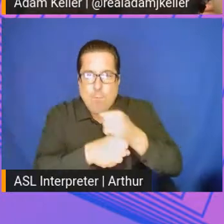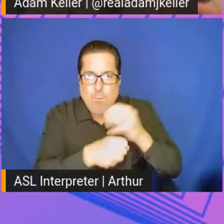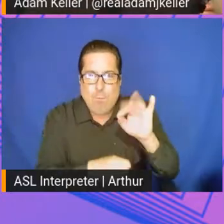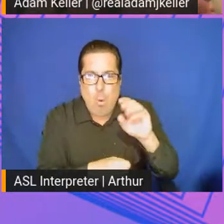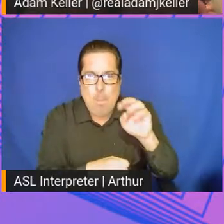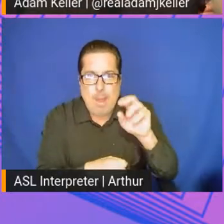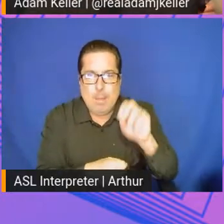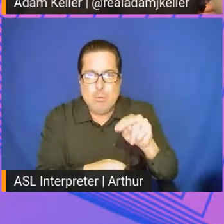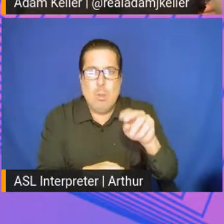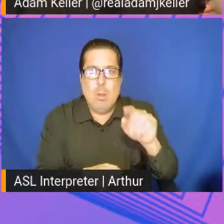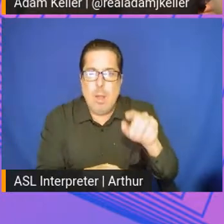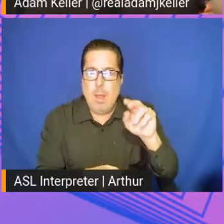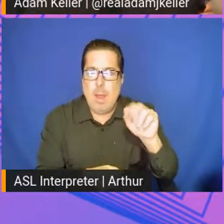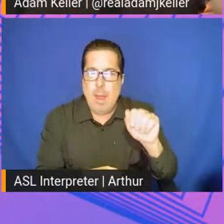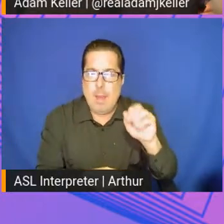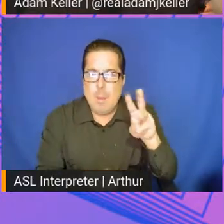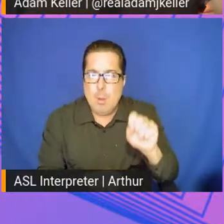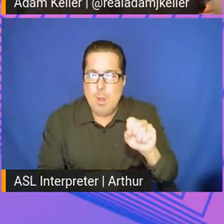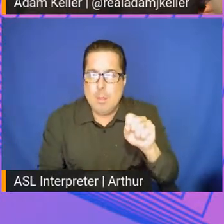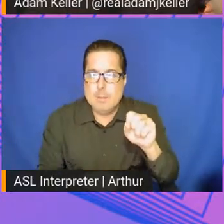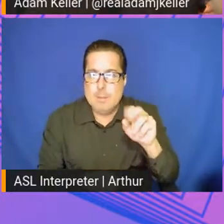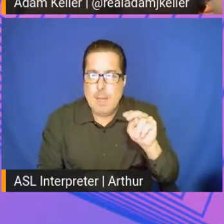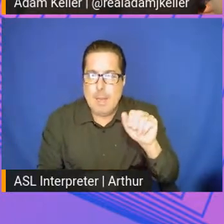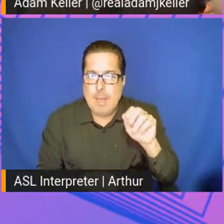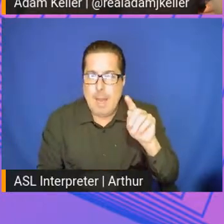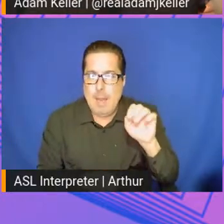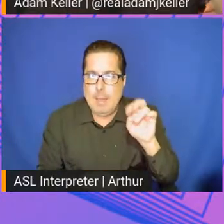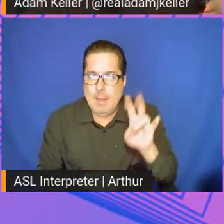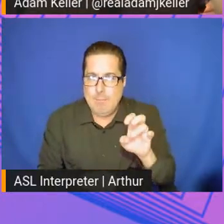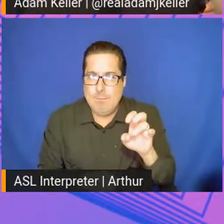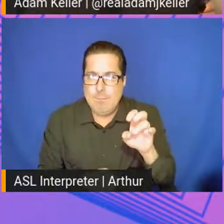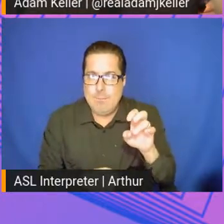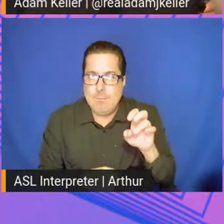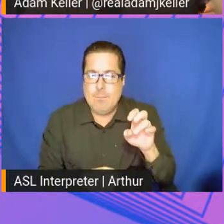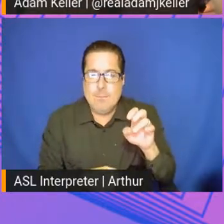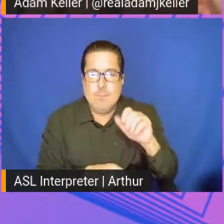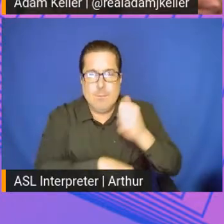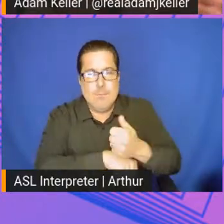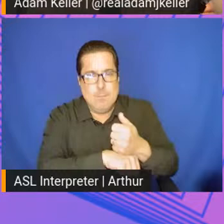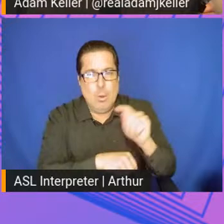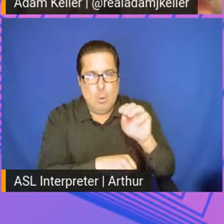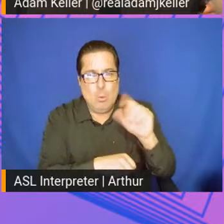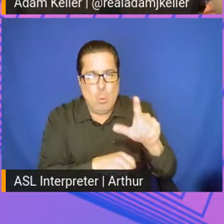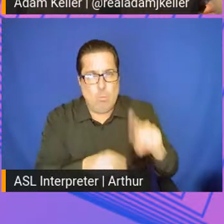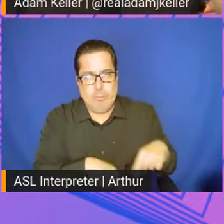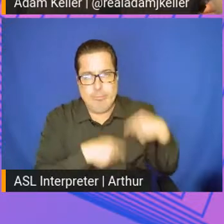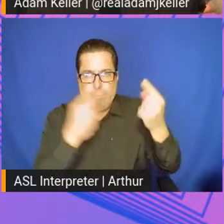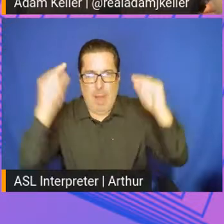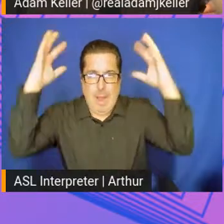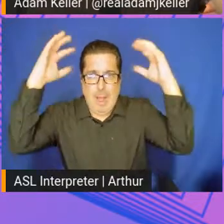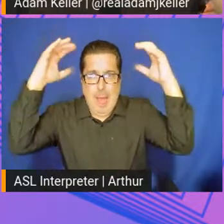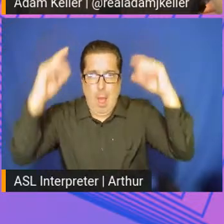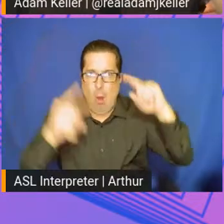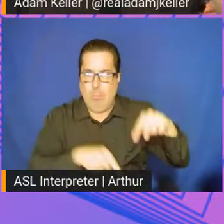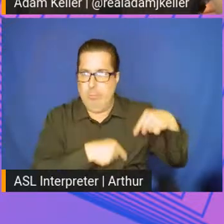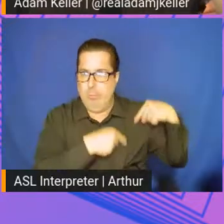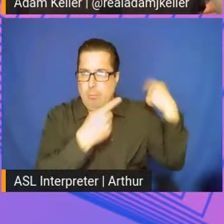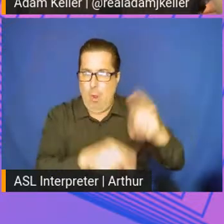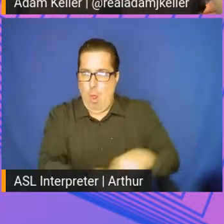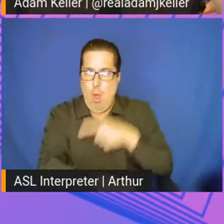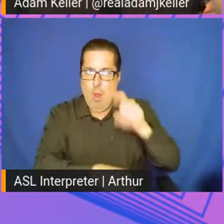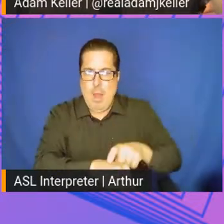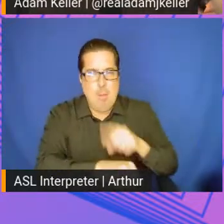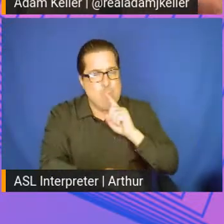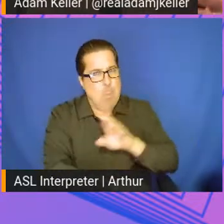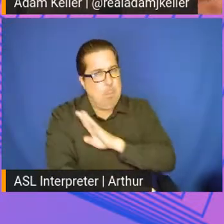native infrastructure as code tool. CloudFormation's been around a long time and is a super powerful infrastructure as code